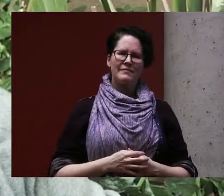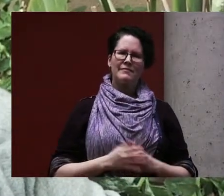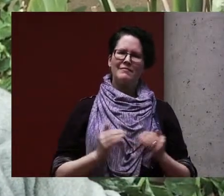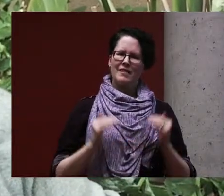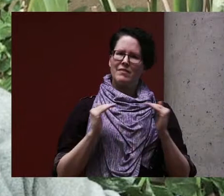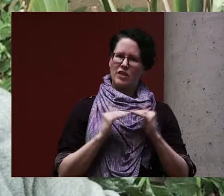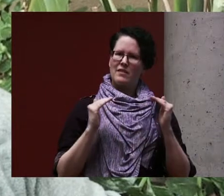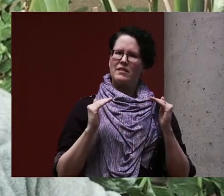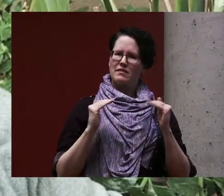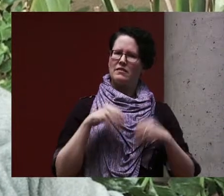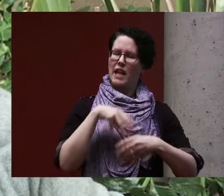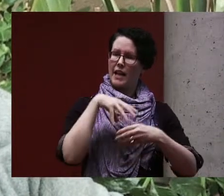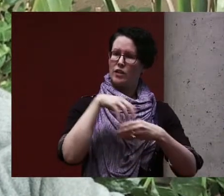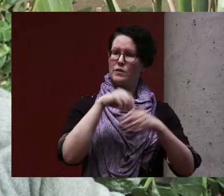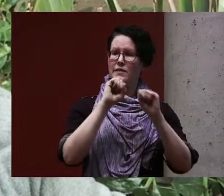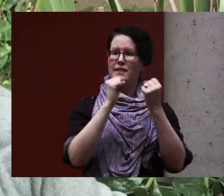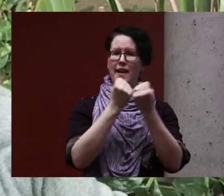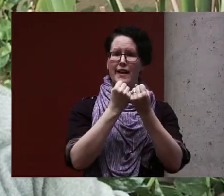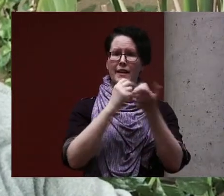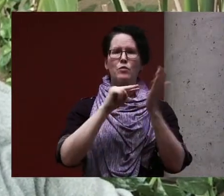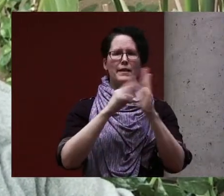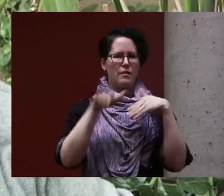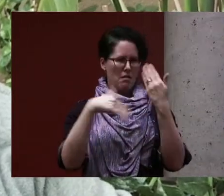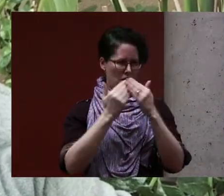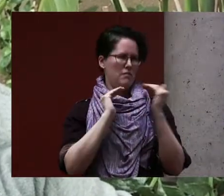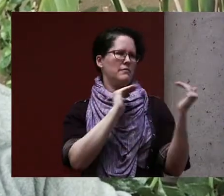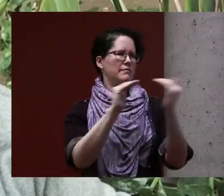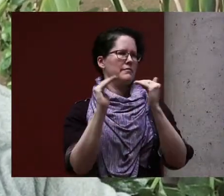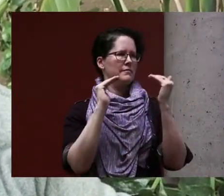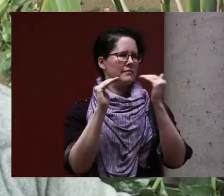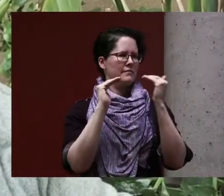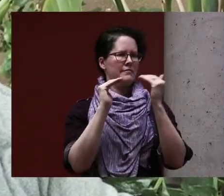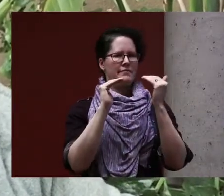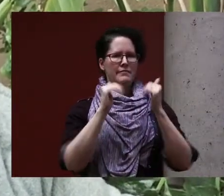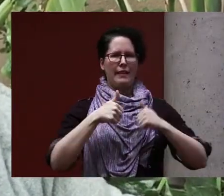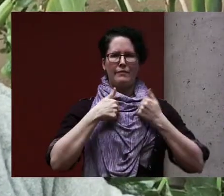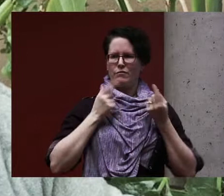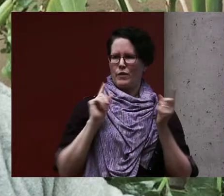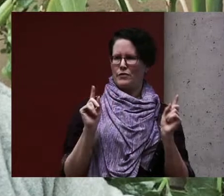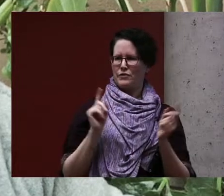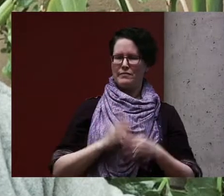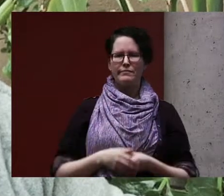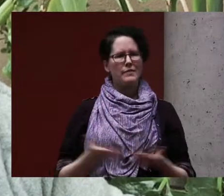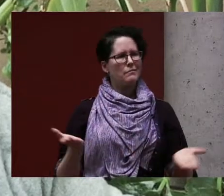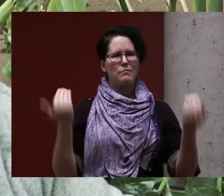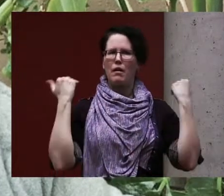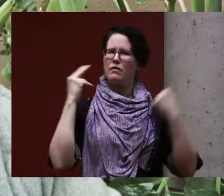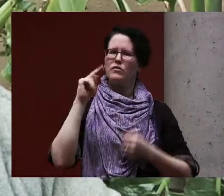a just and inclusive society. So come on, Nova